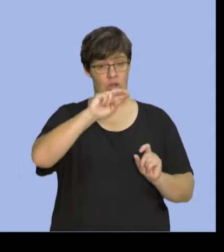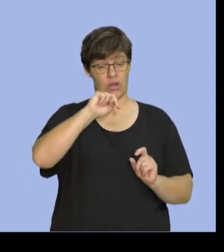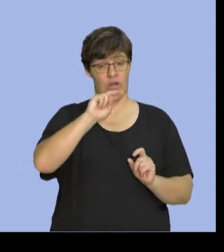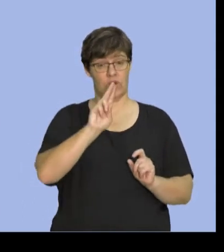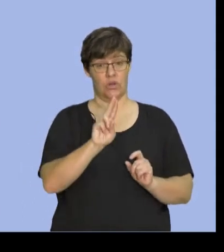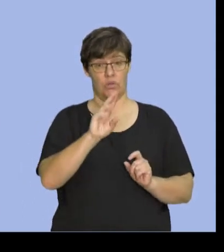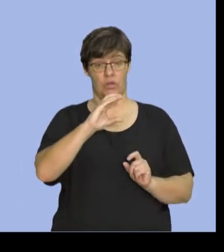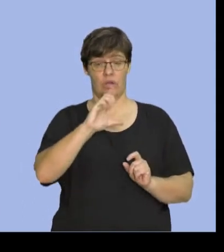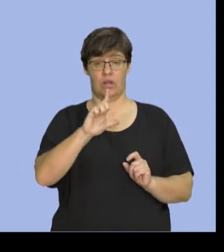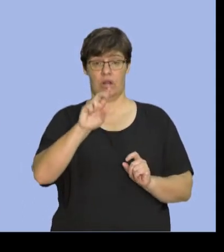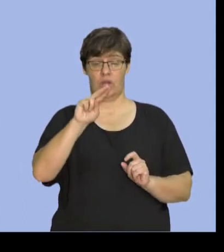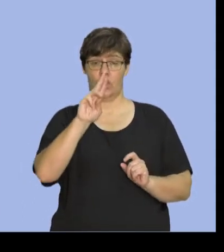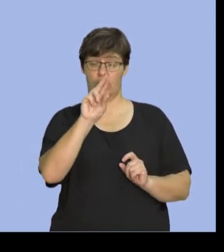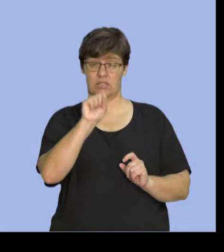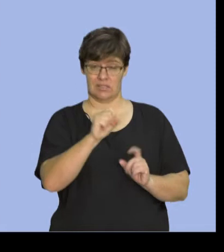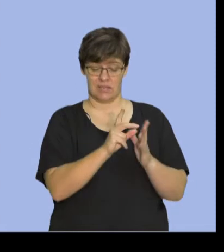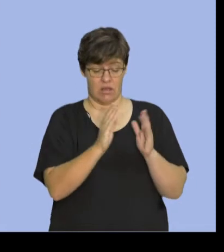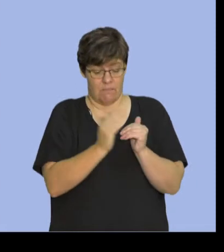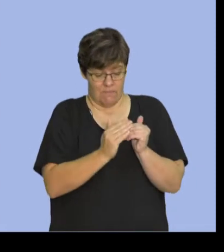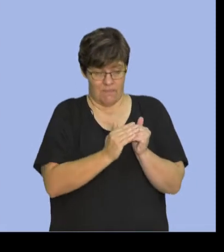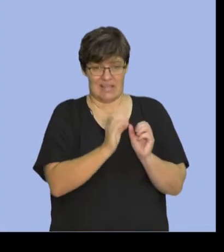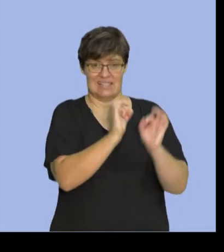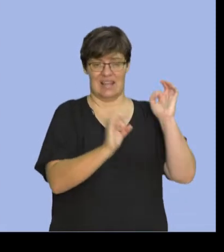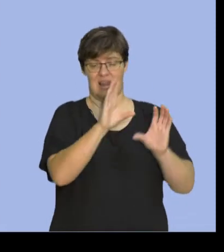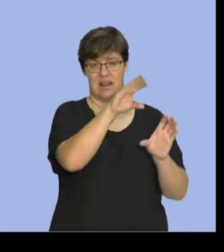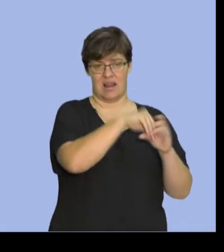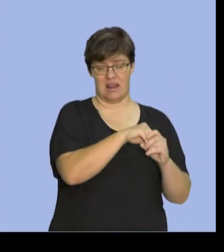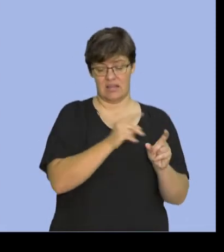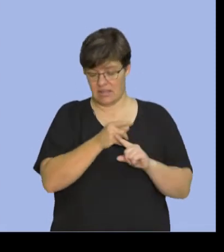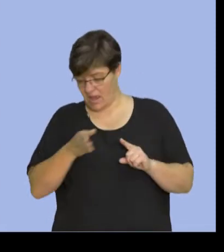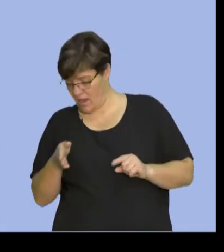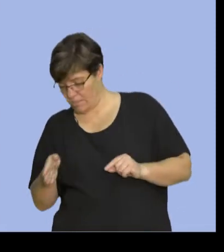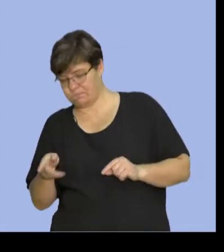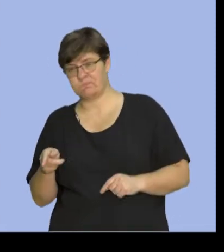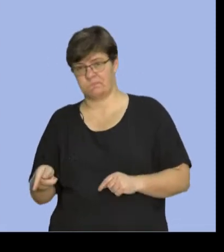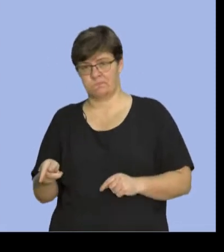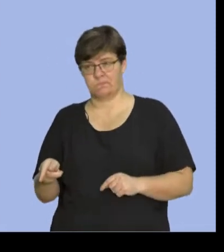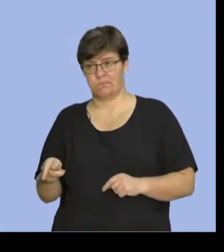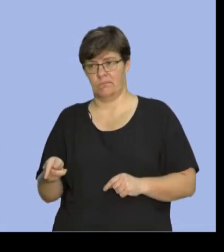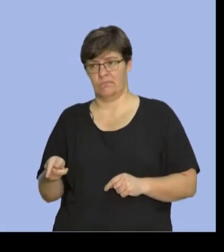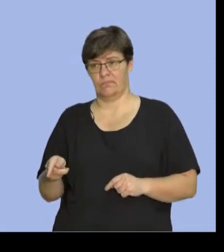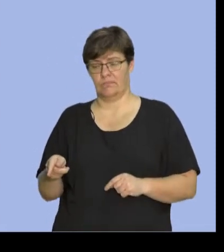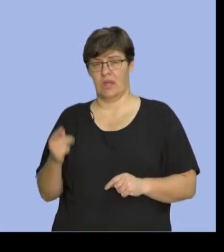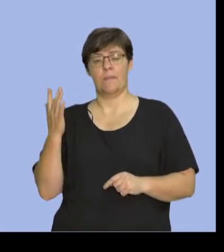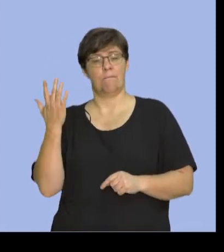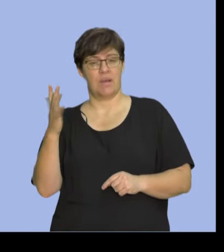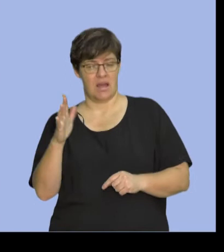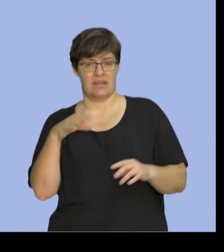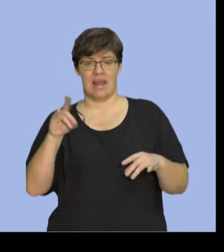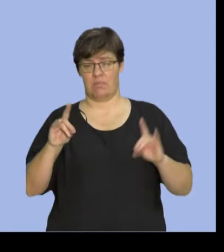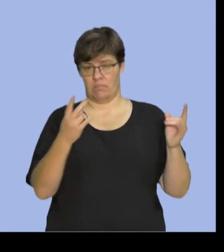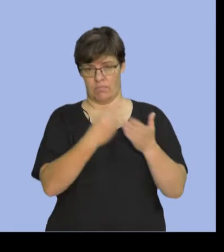closer proximity with the rest of the cell, and we see that organelle present significantly in plant and animal